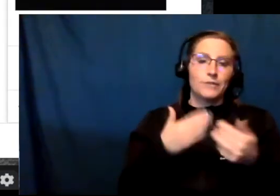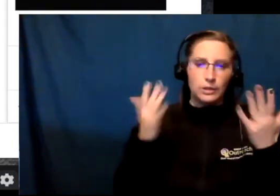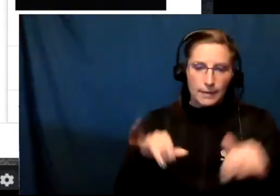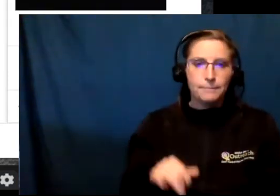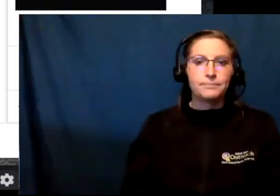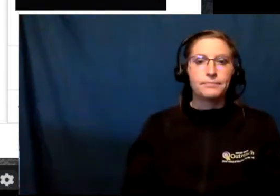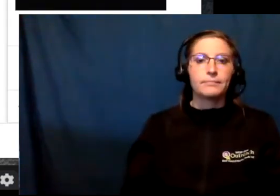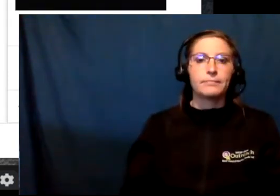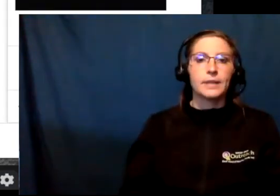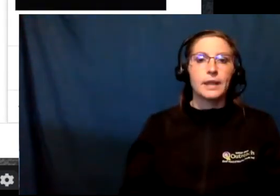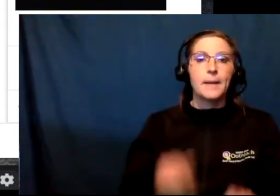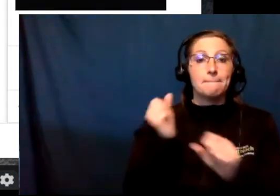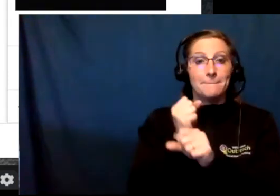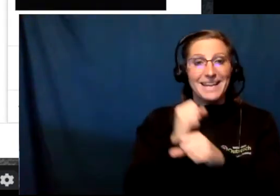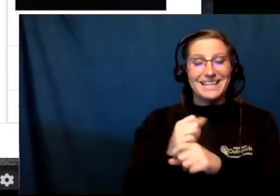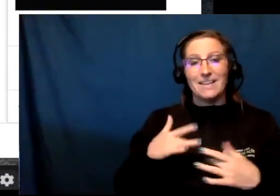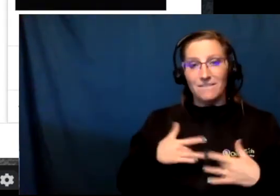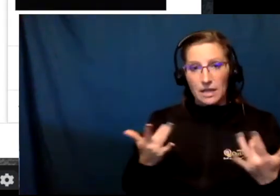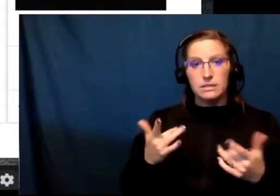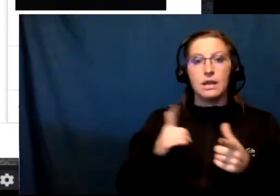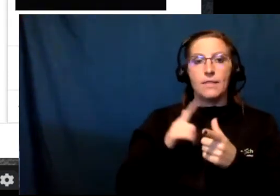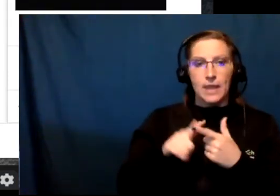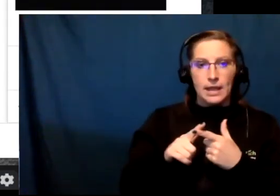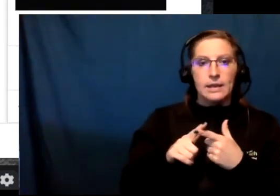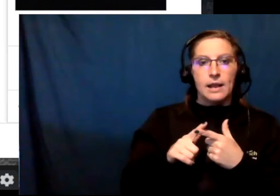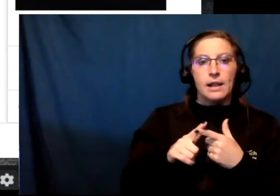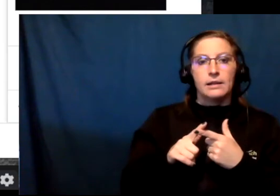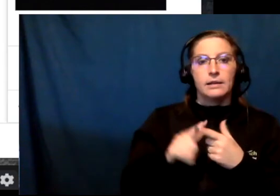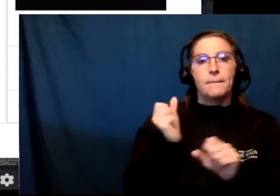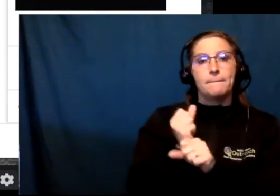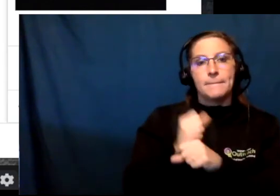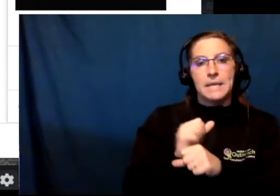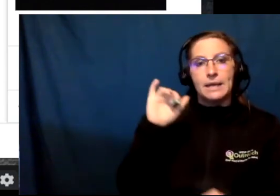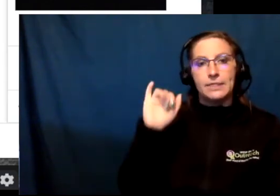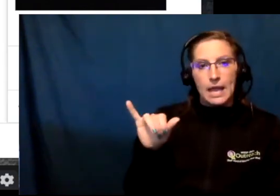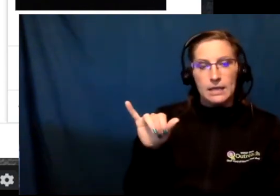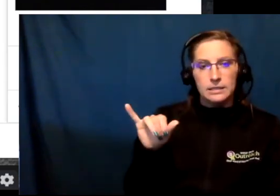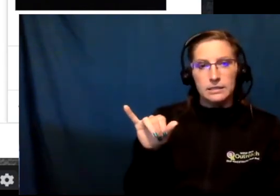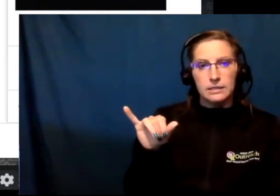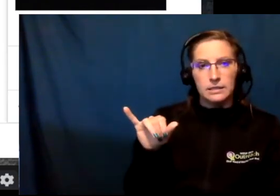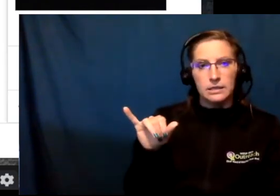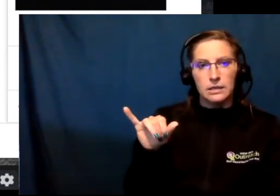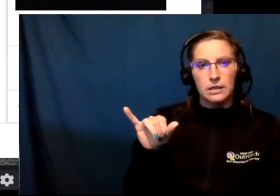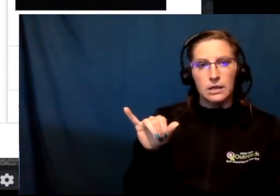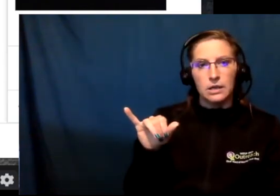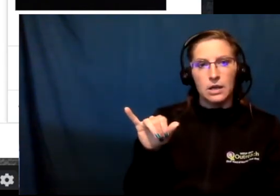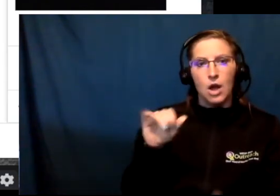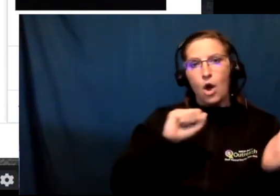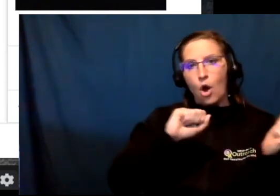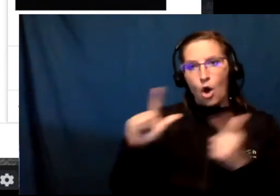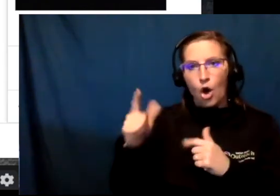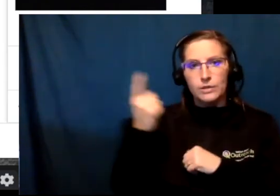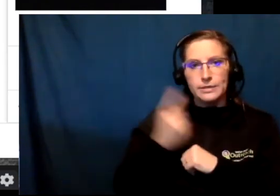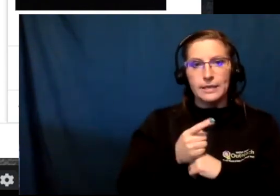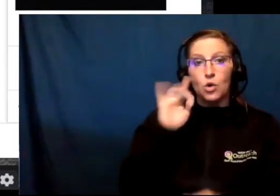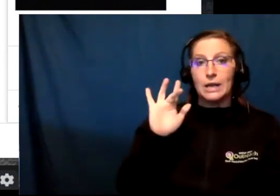want to make an event, and then you want to make it um, an all day thing. So you would